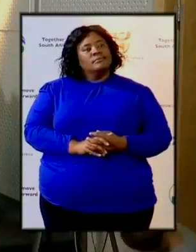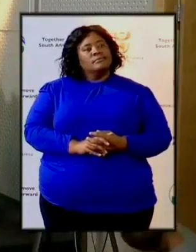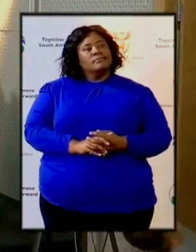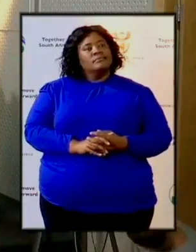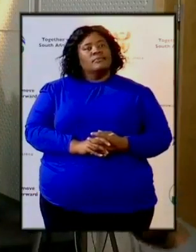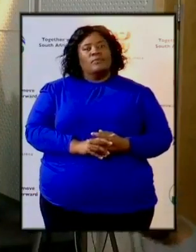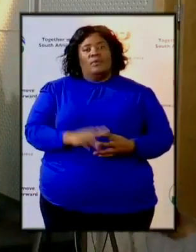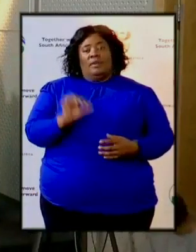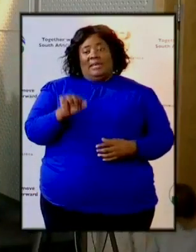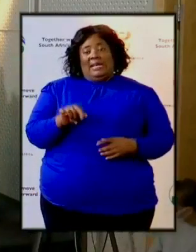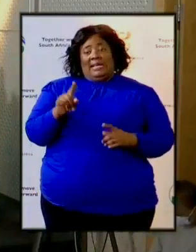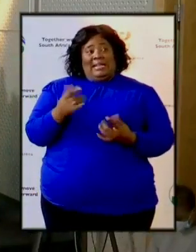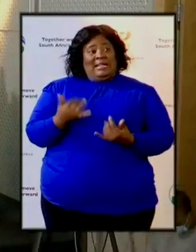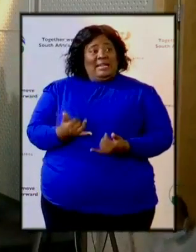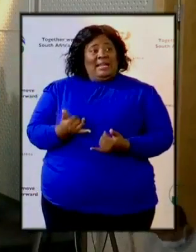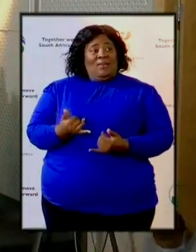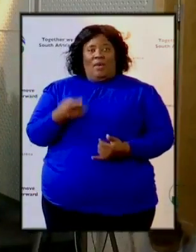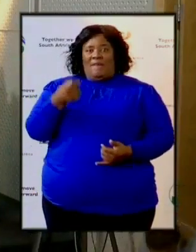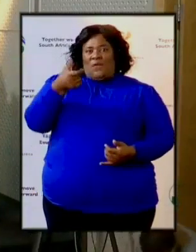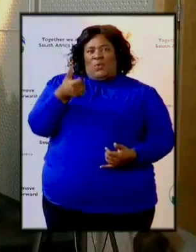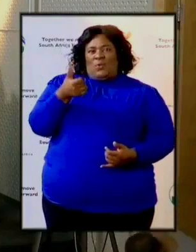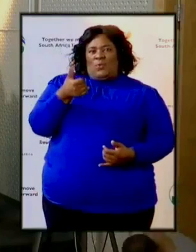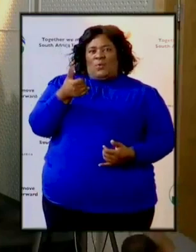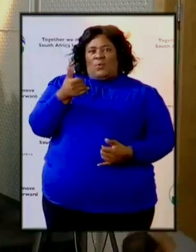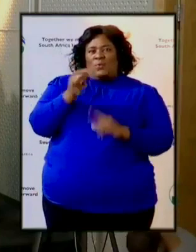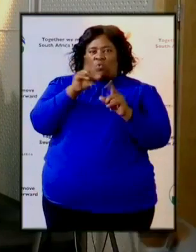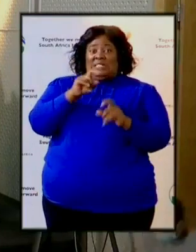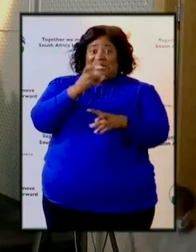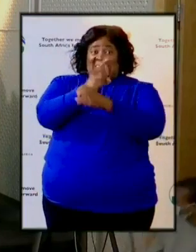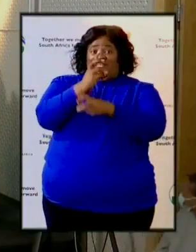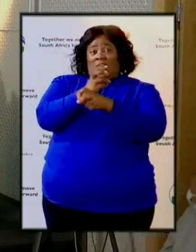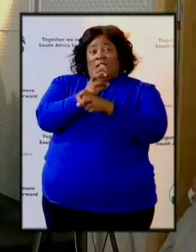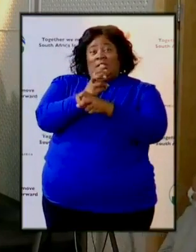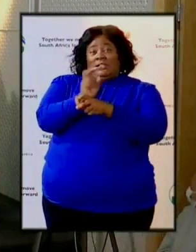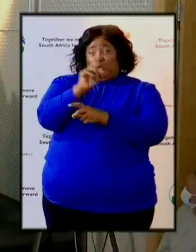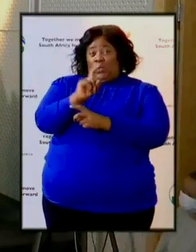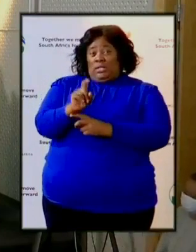Yeah, this time I'll just take a few and leave the difficult ones for my colleagues.